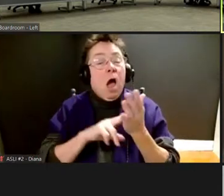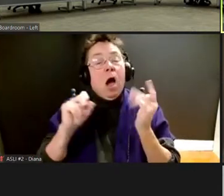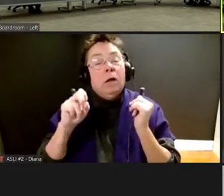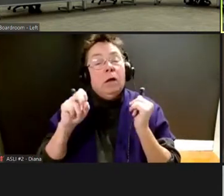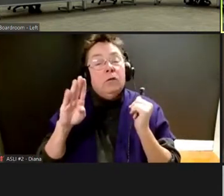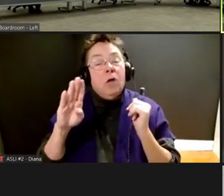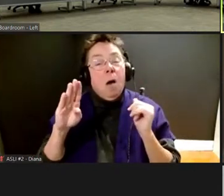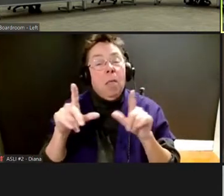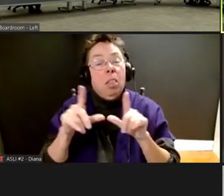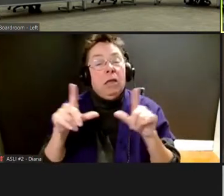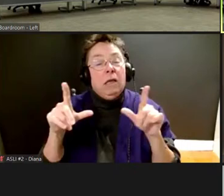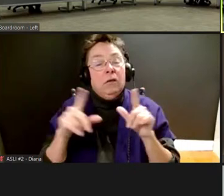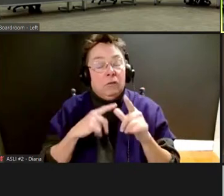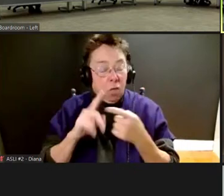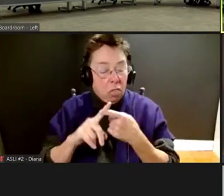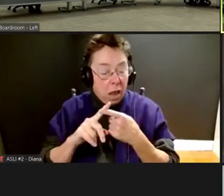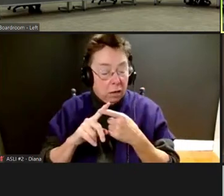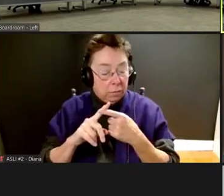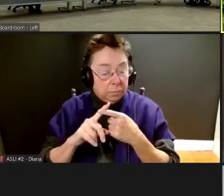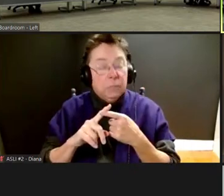to